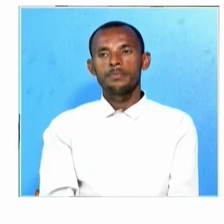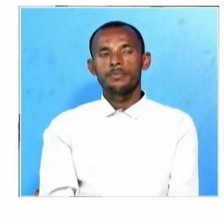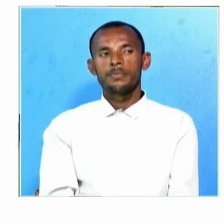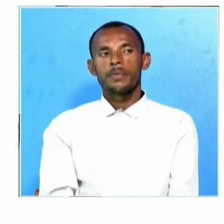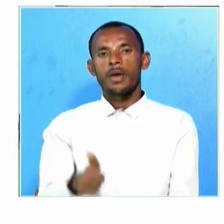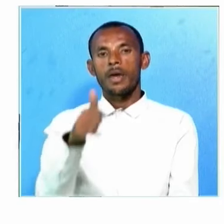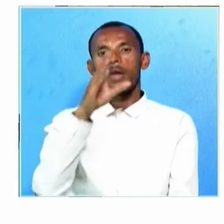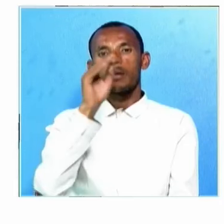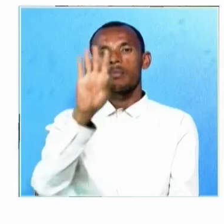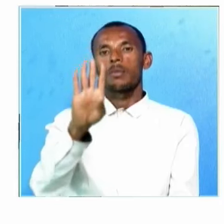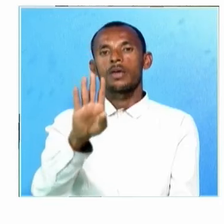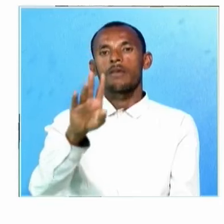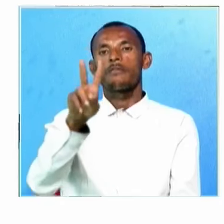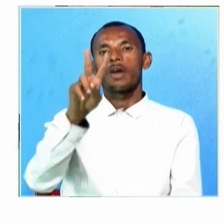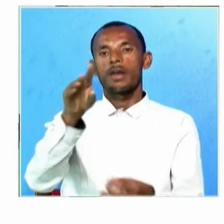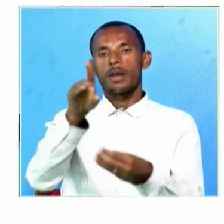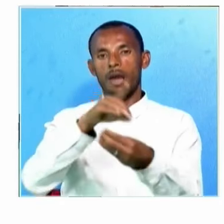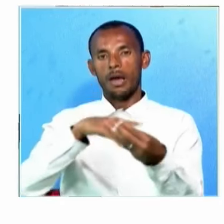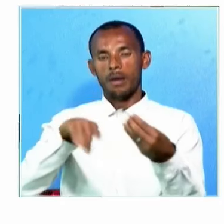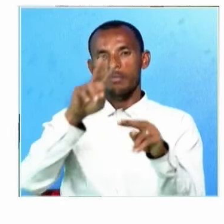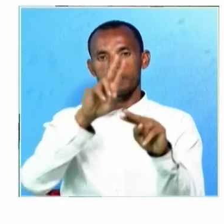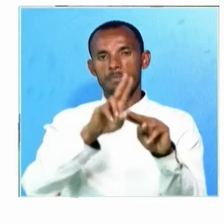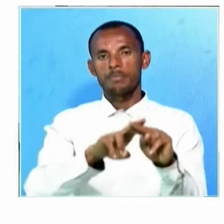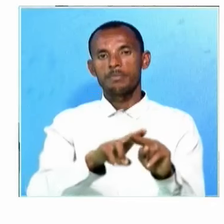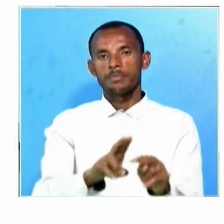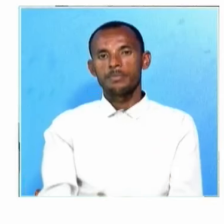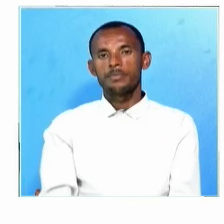related in the following Venn diagram.